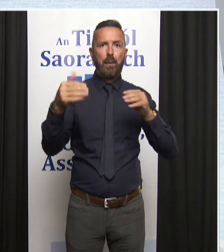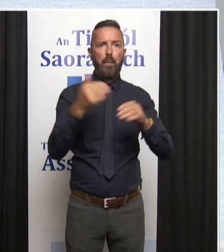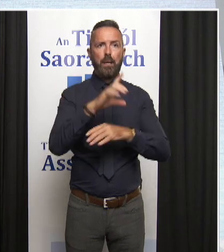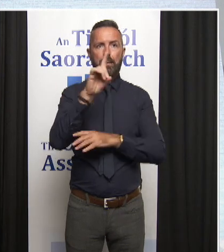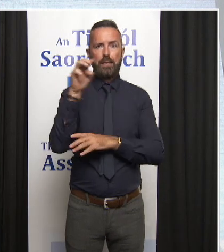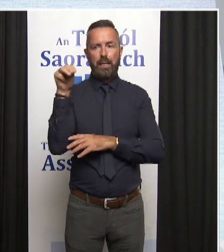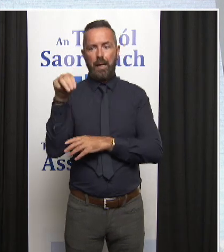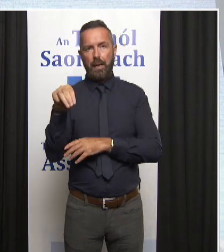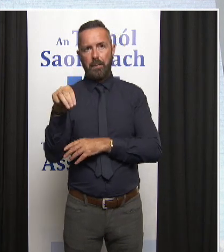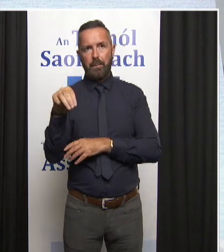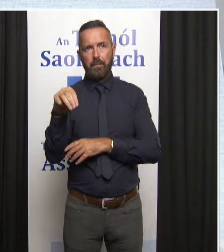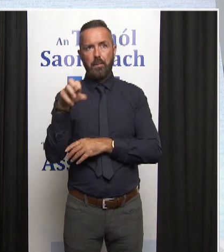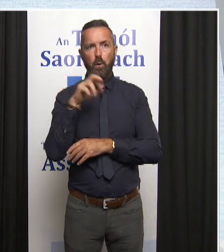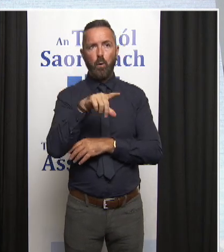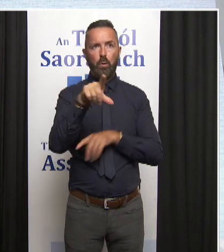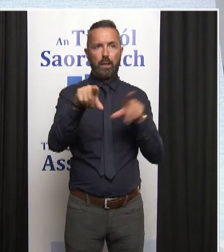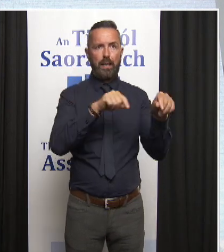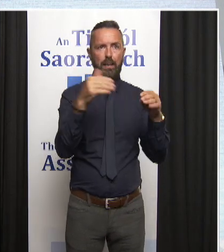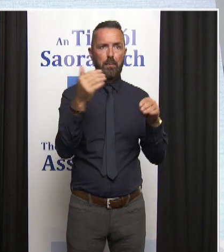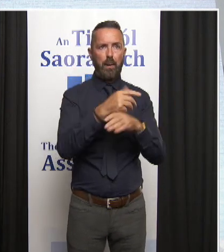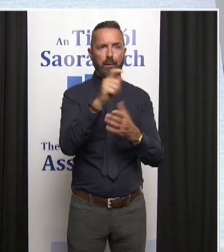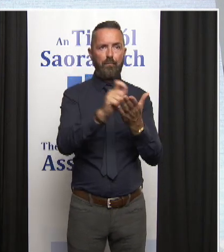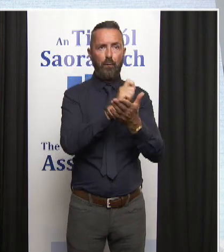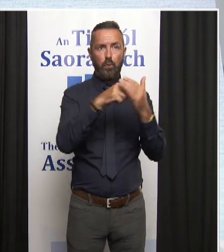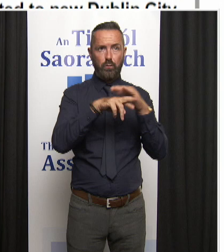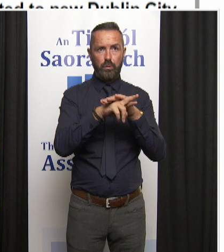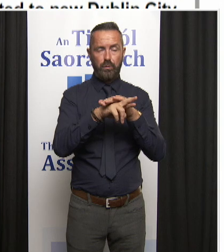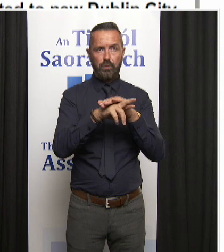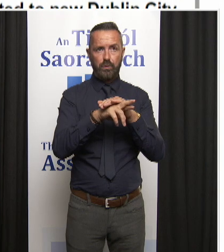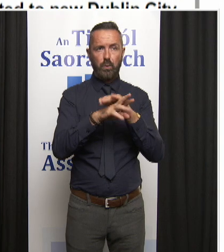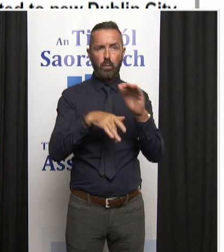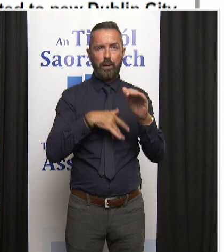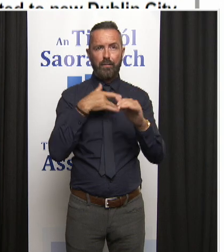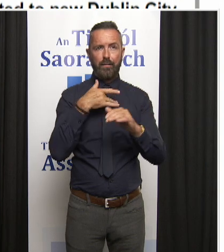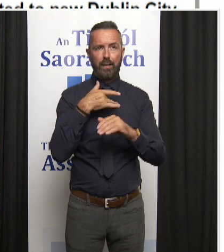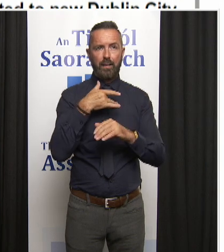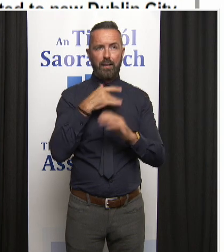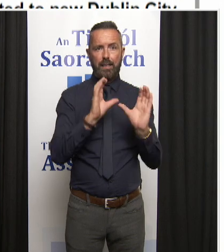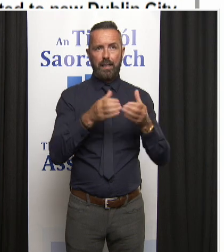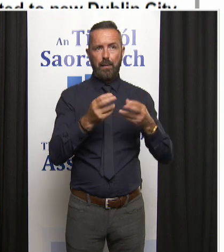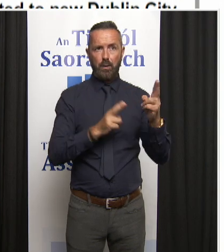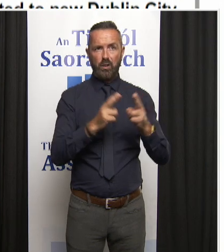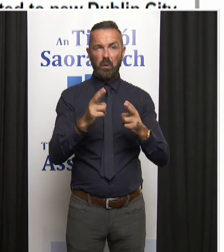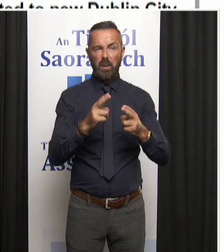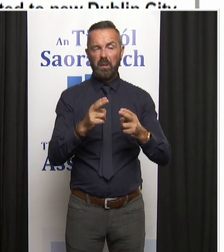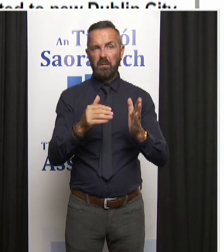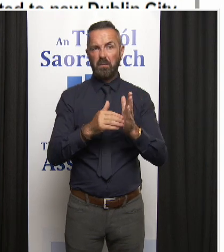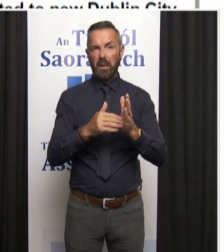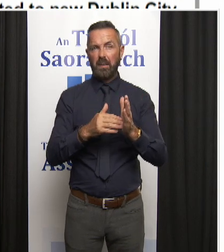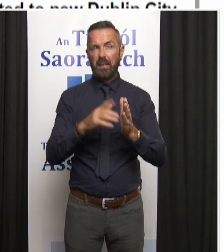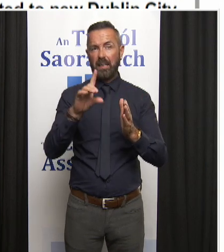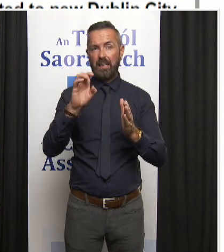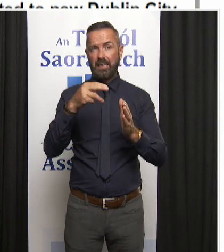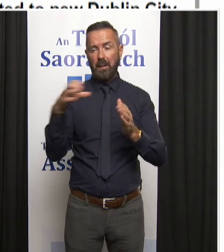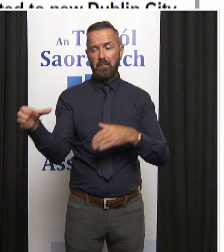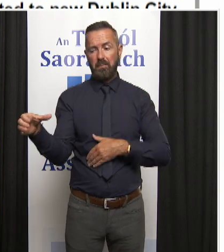elected by voters, we felt that the cabinet should be elected by the DEM, and the